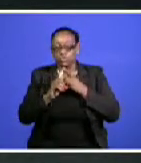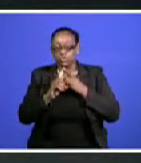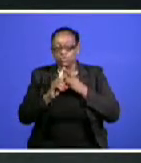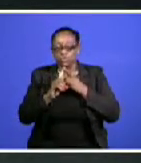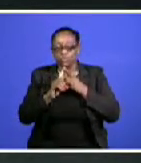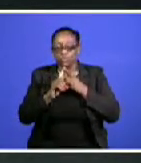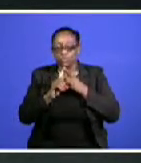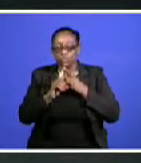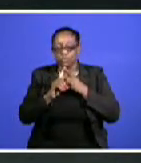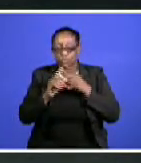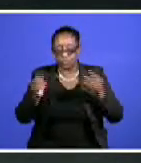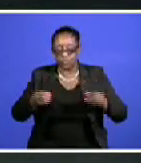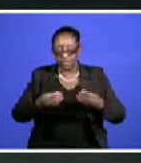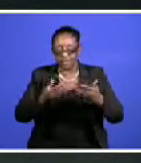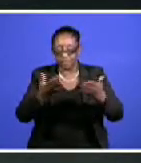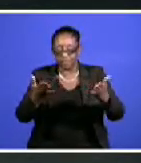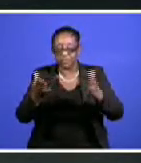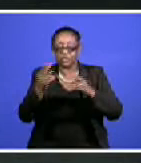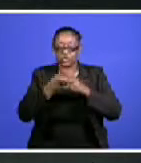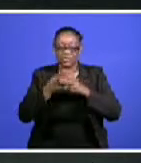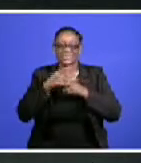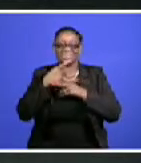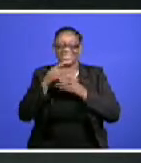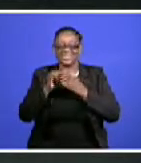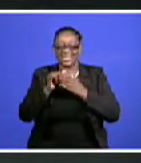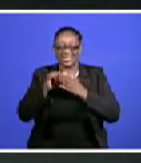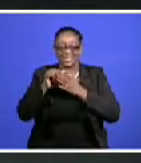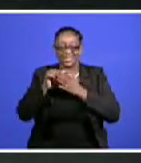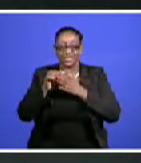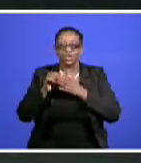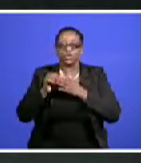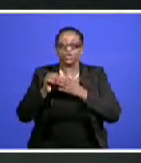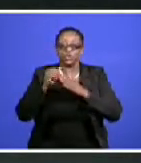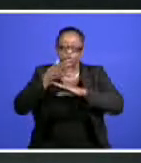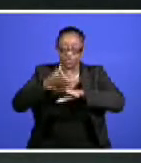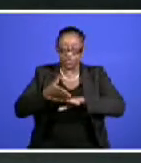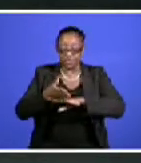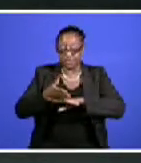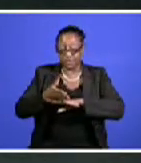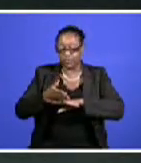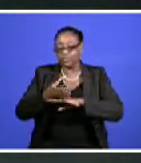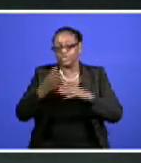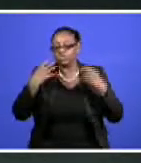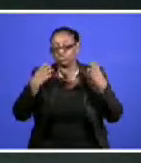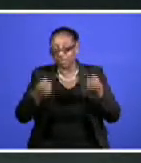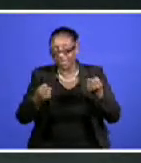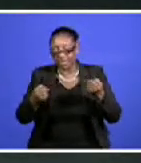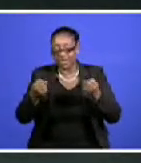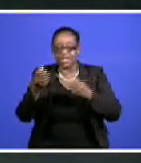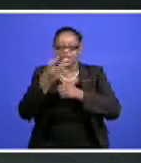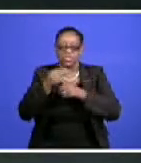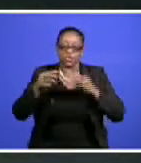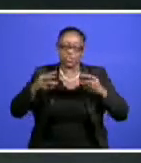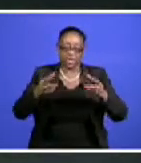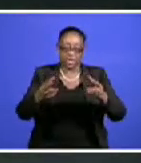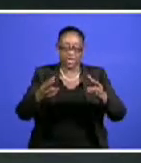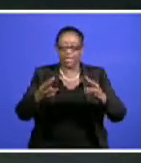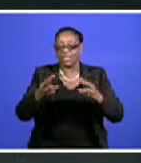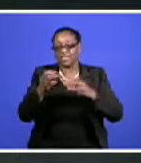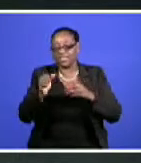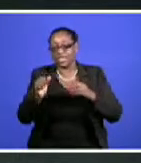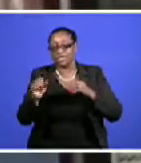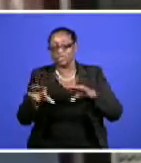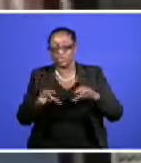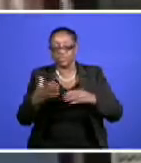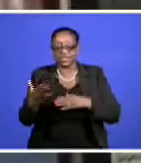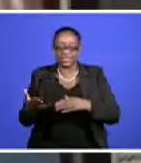soon. NEMA Director Captain Stephen Russell says that overview involves strengthening the agency's capabilities.